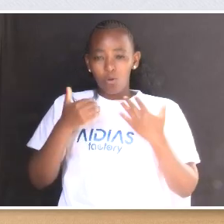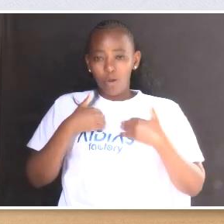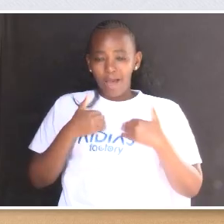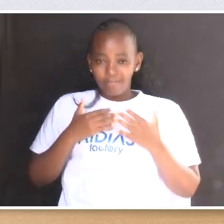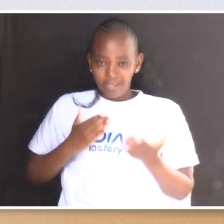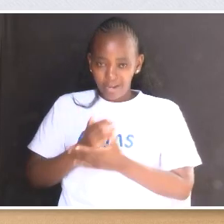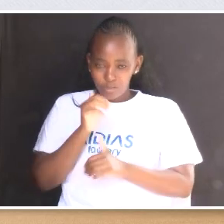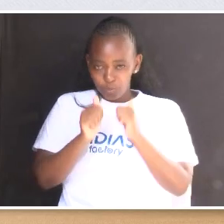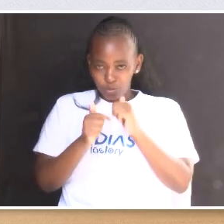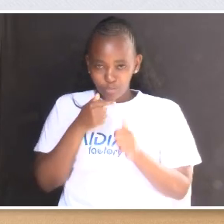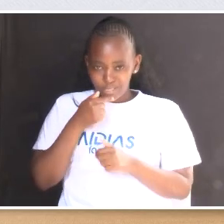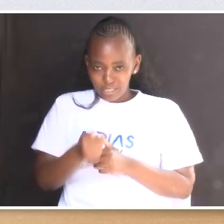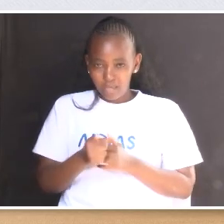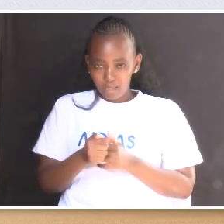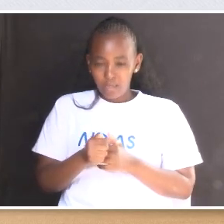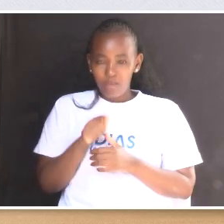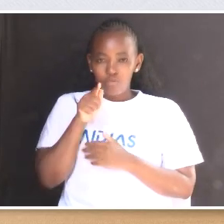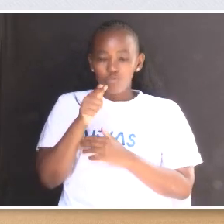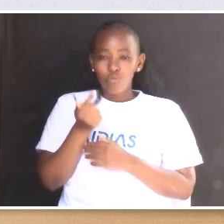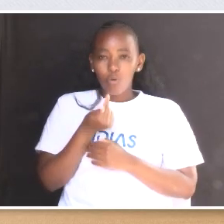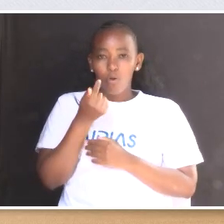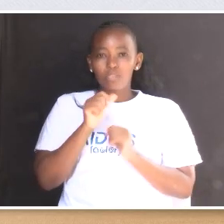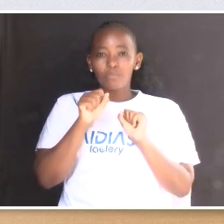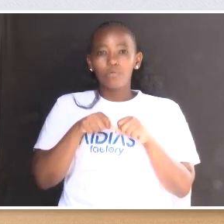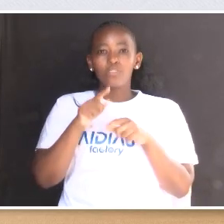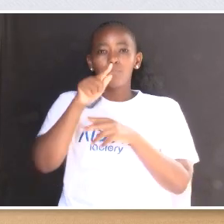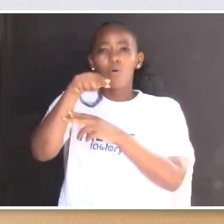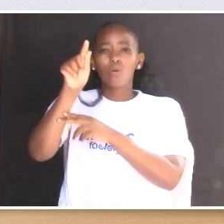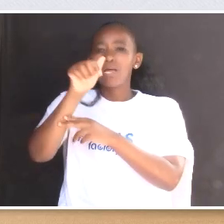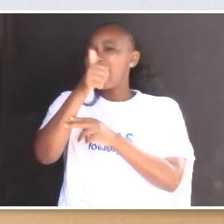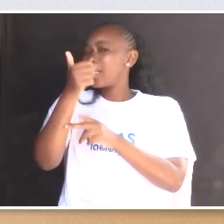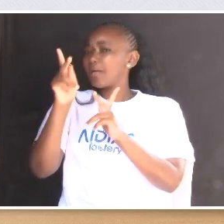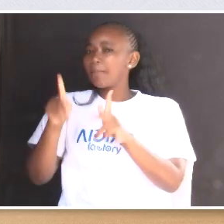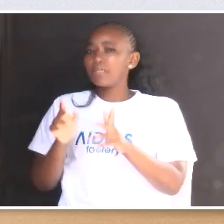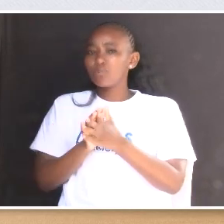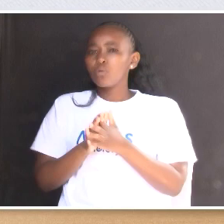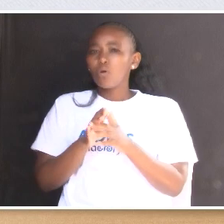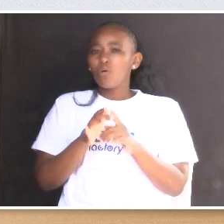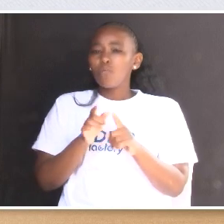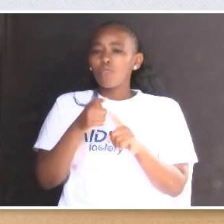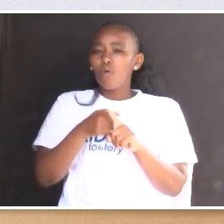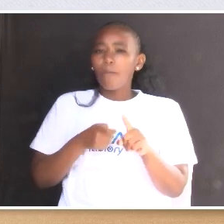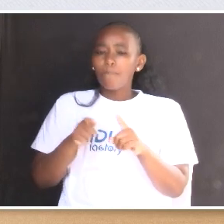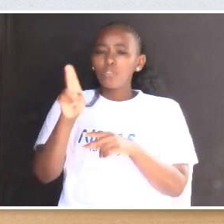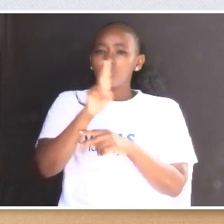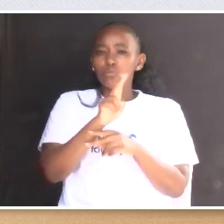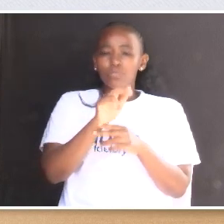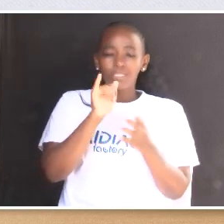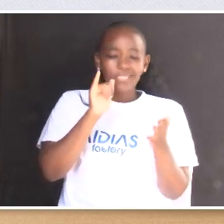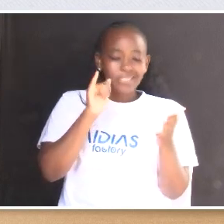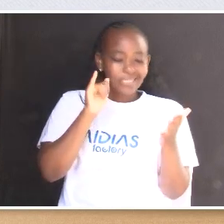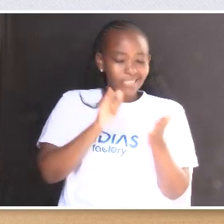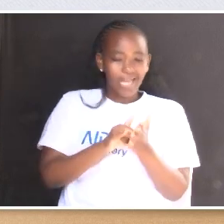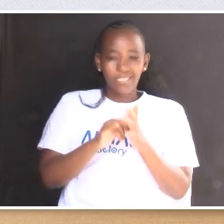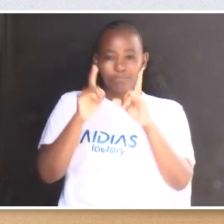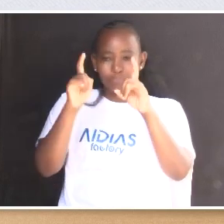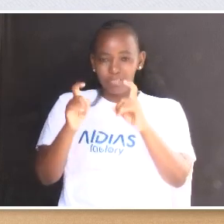tutamention, and it is only you who can authorize any other person from exercising those rights. A